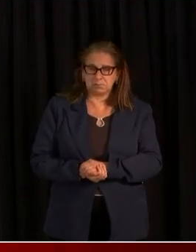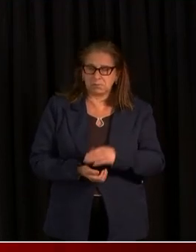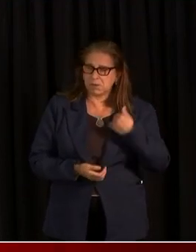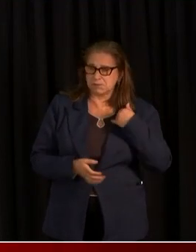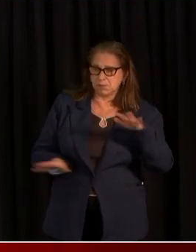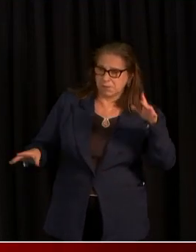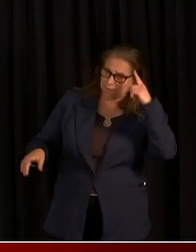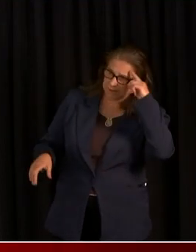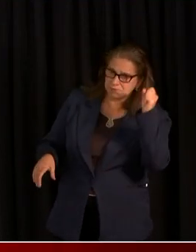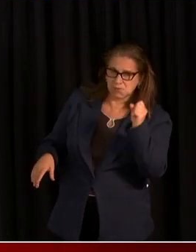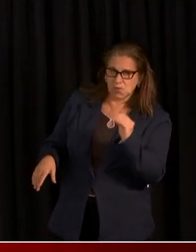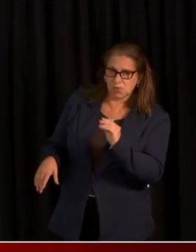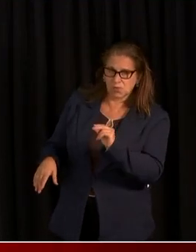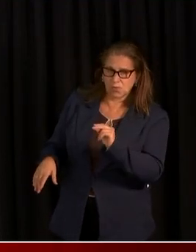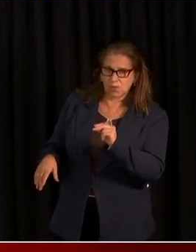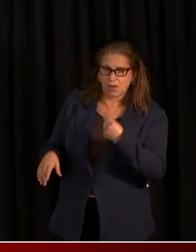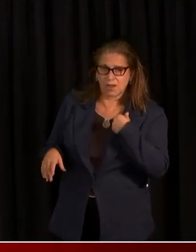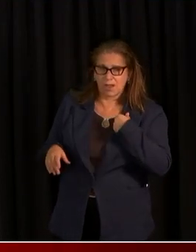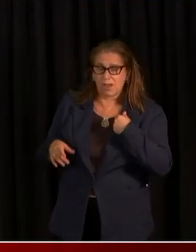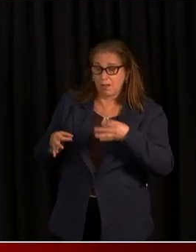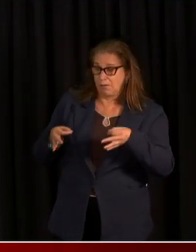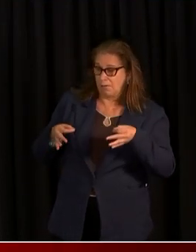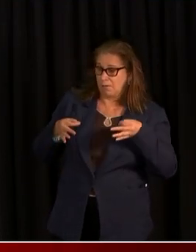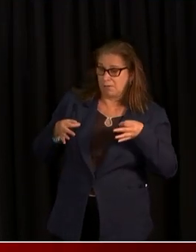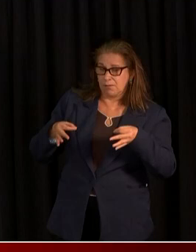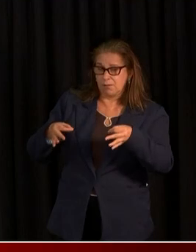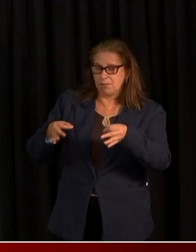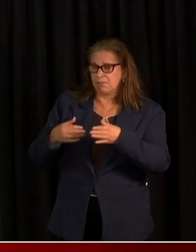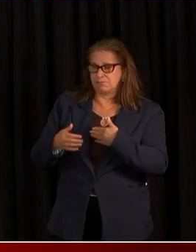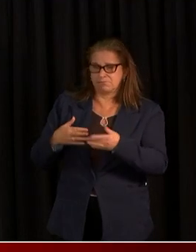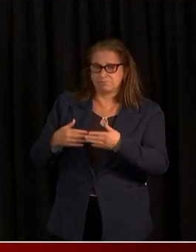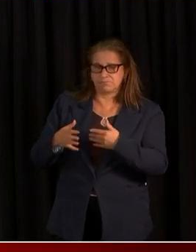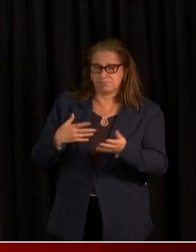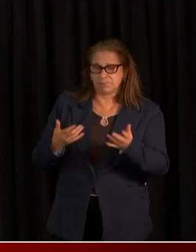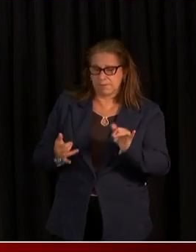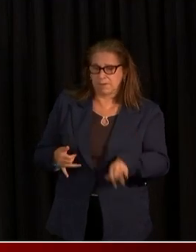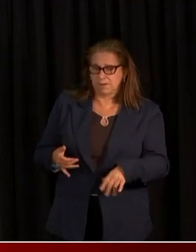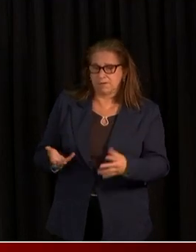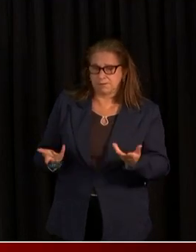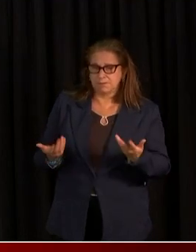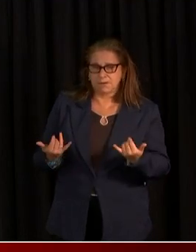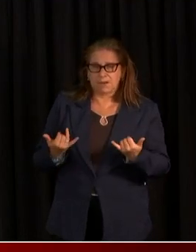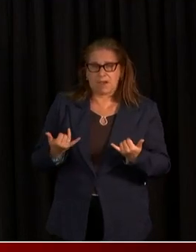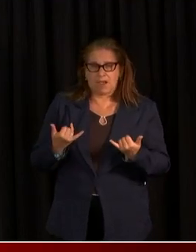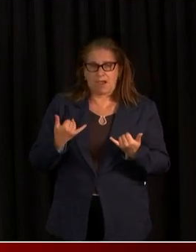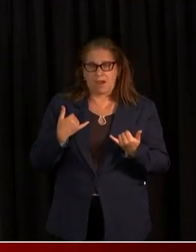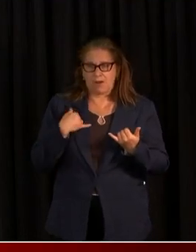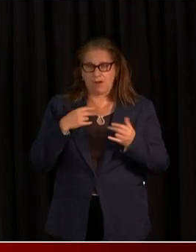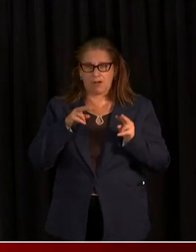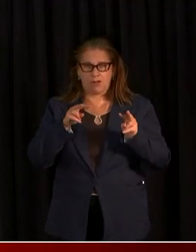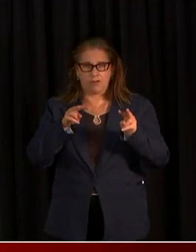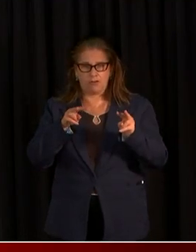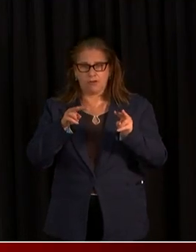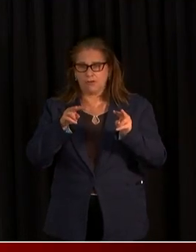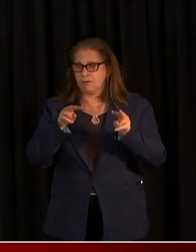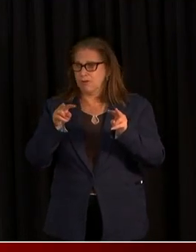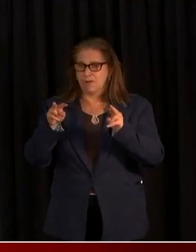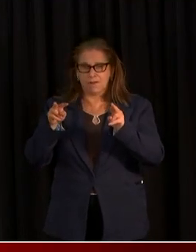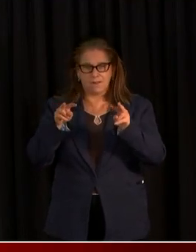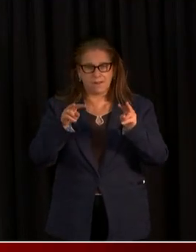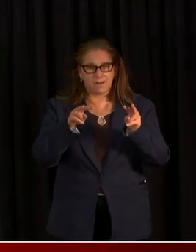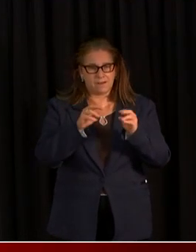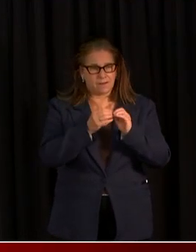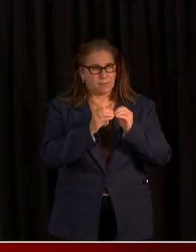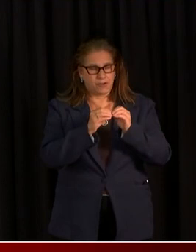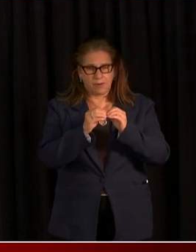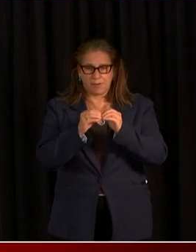up activity or dial back activity. And when we look around our region, I mean, I think that is a question that